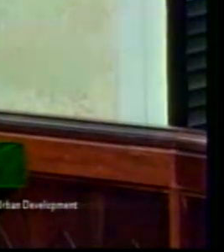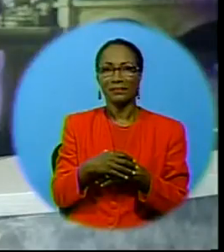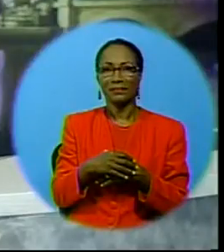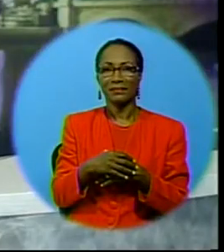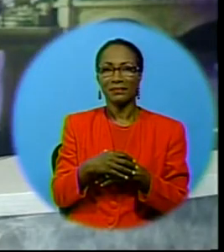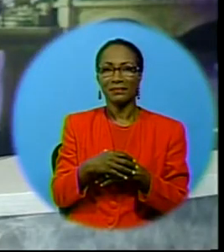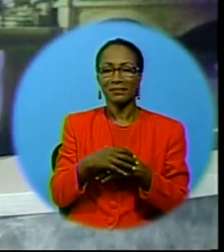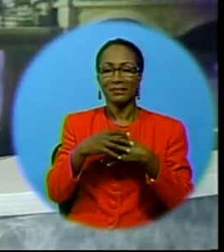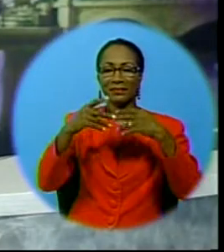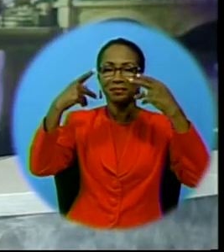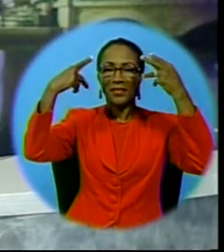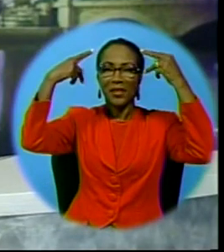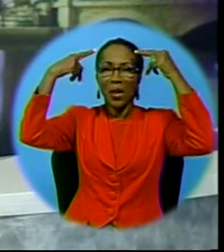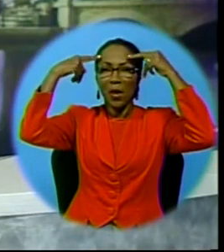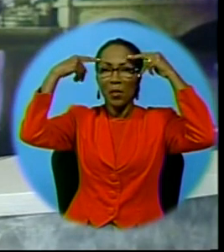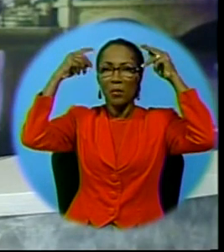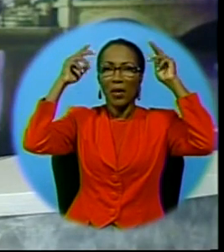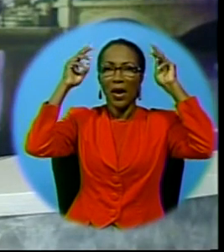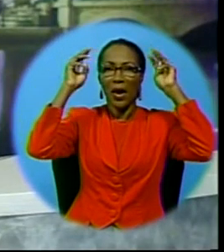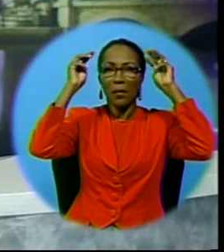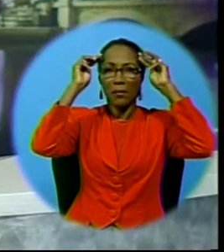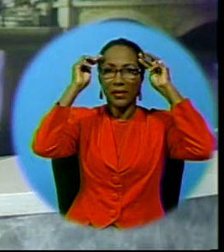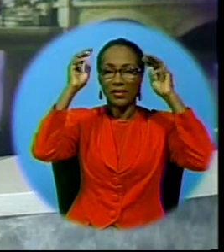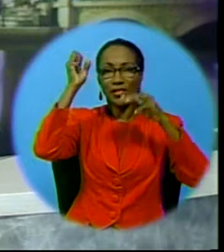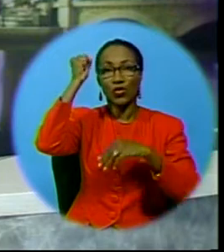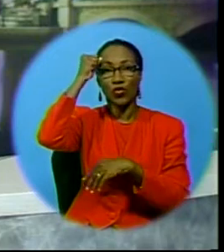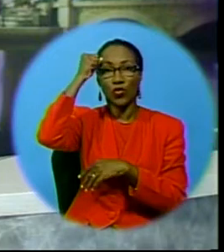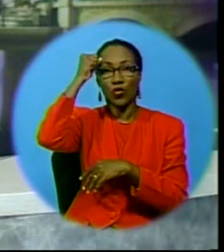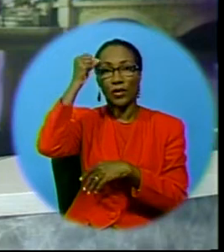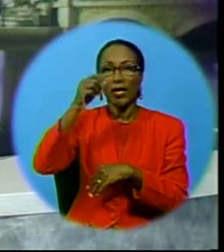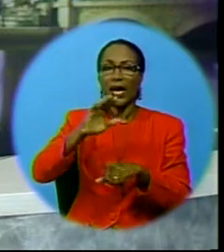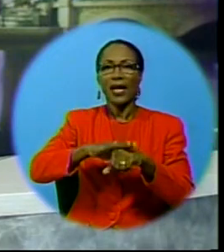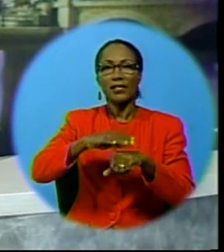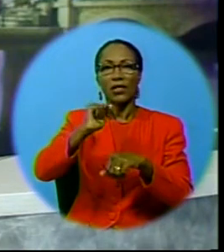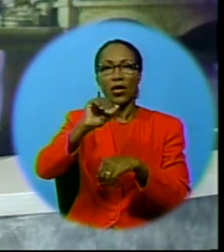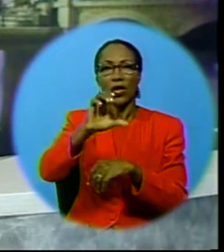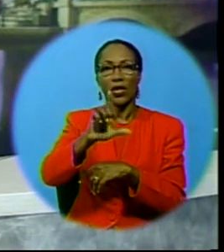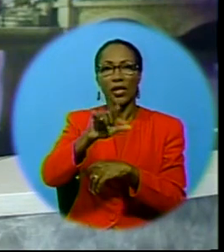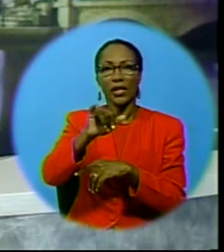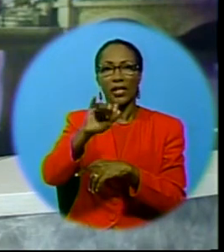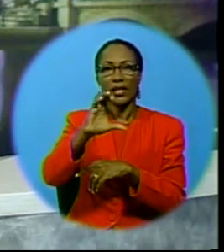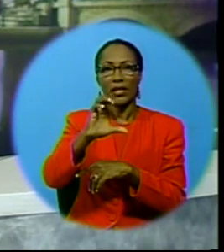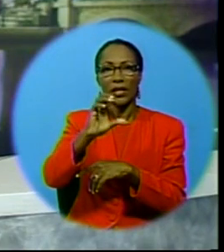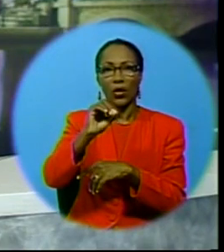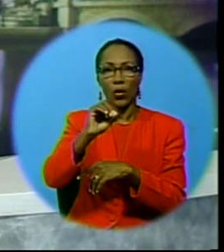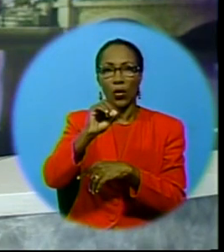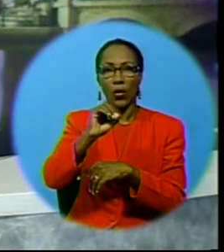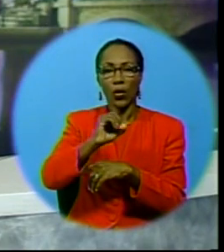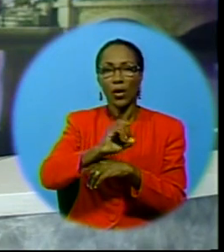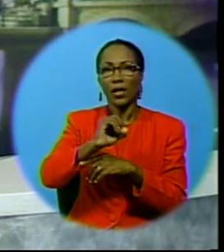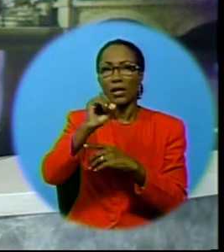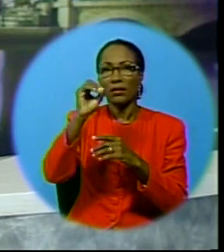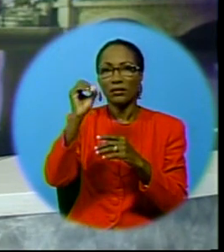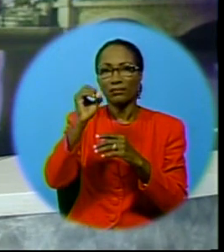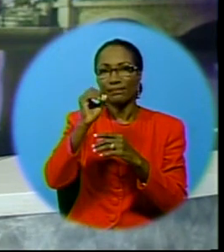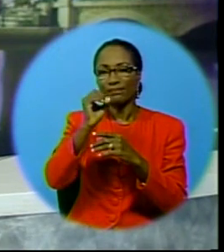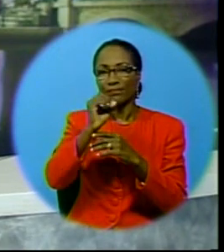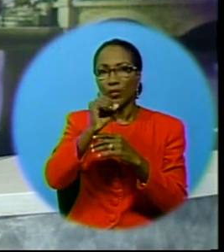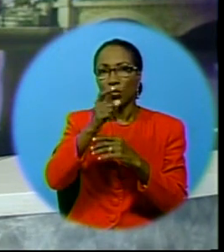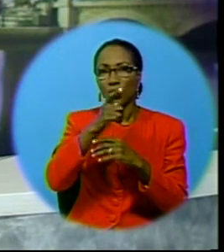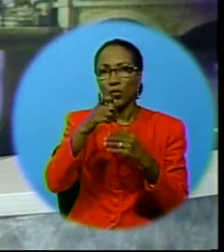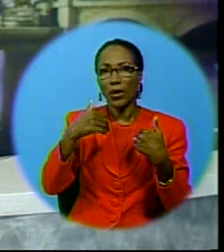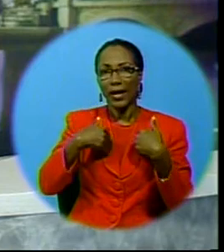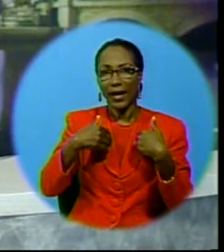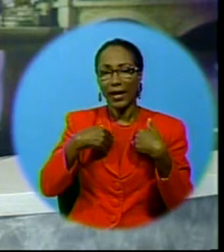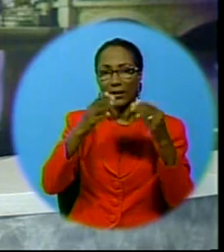explained. Prime Minister Stewart has called on CLICO policyholders and all Barbadians to be patient as the judicial managers